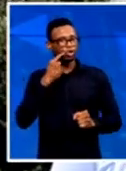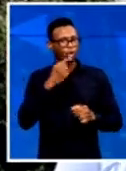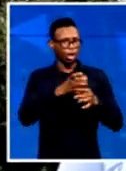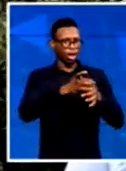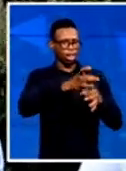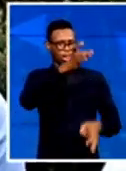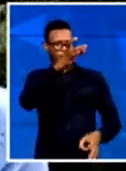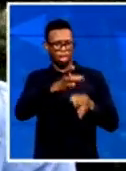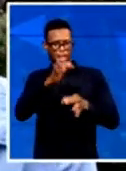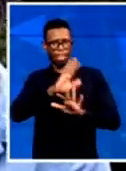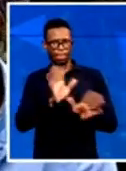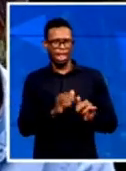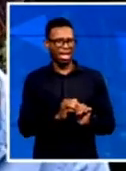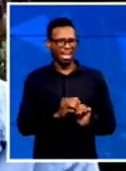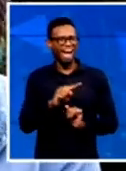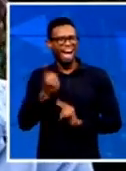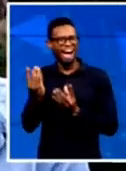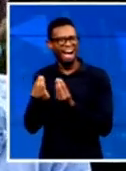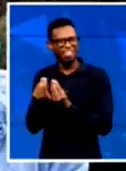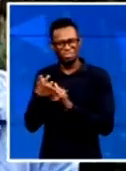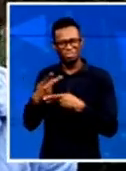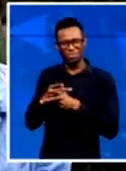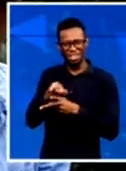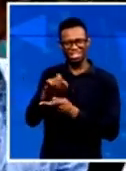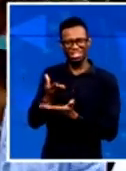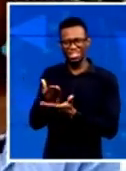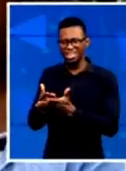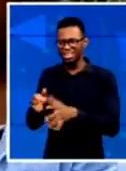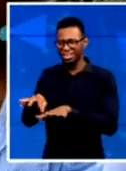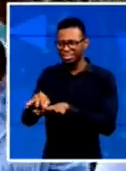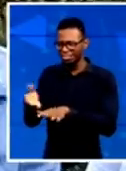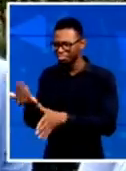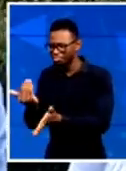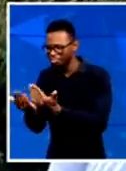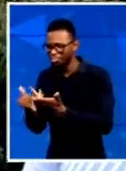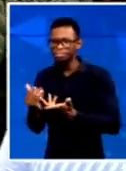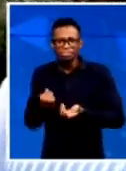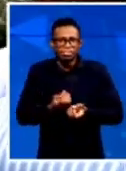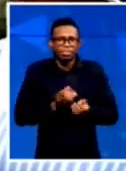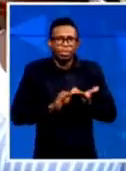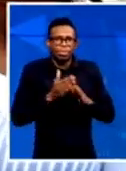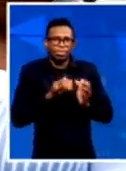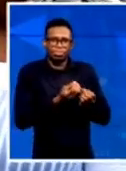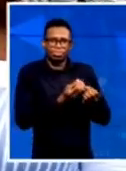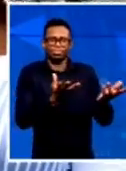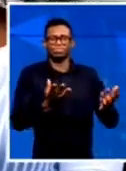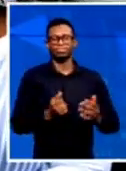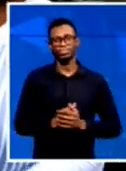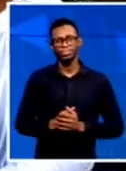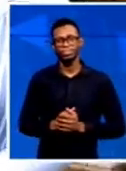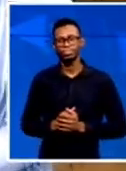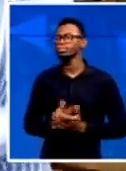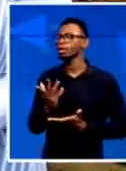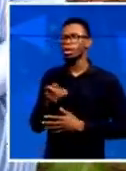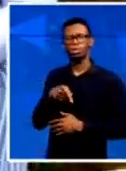community. Now, you are part of these tours that will be taking place in the South Coast. In front of us, you said these are the products that you make from